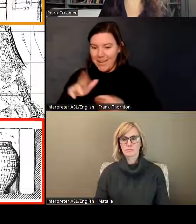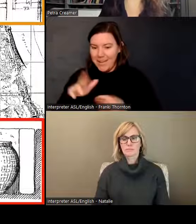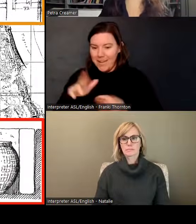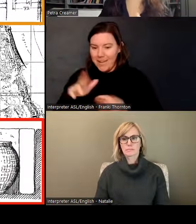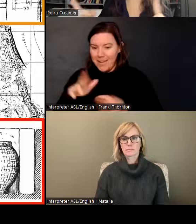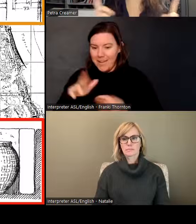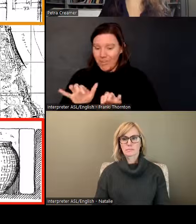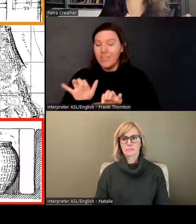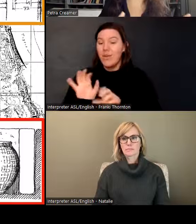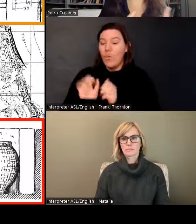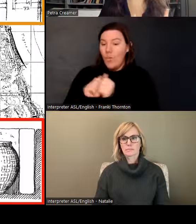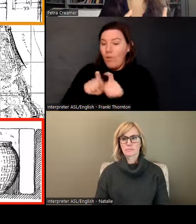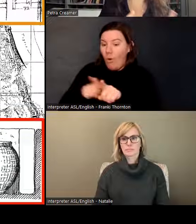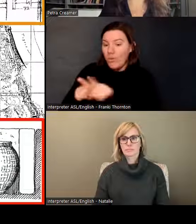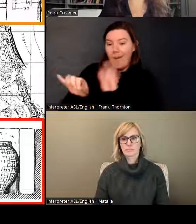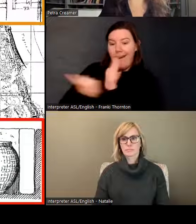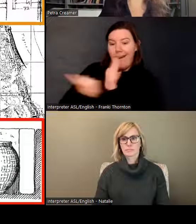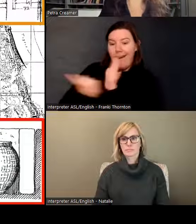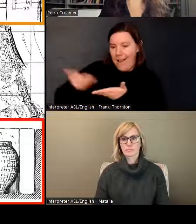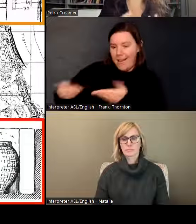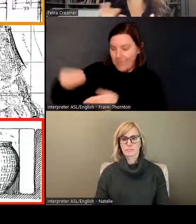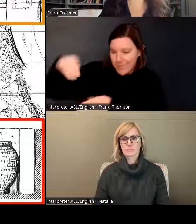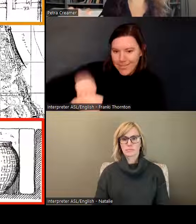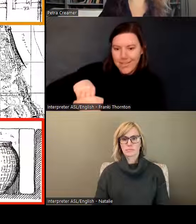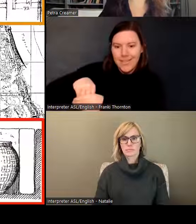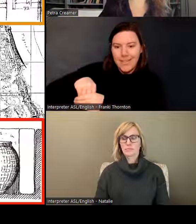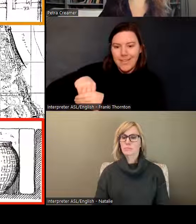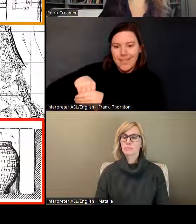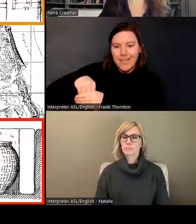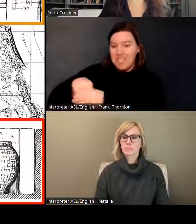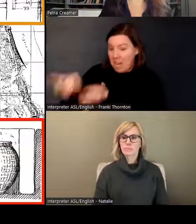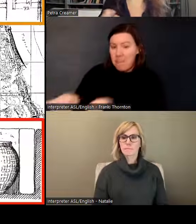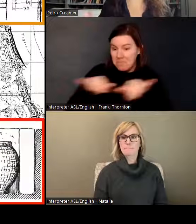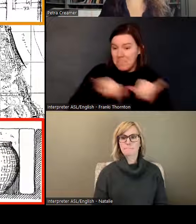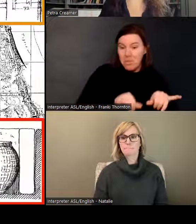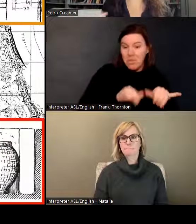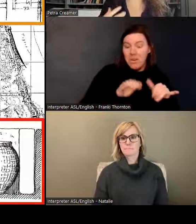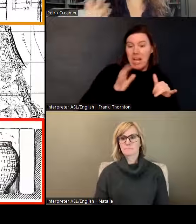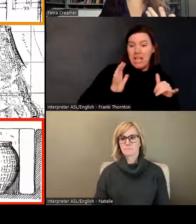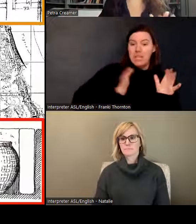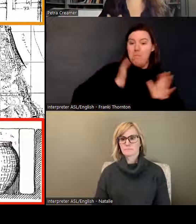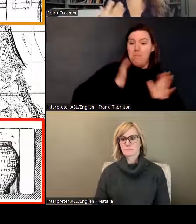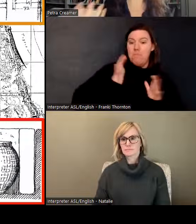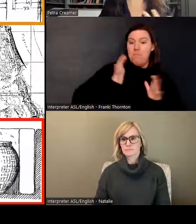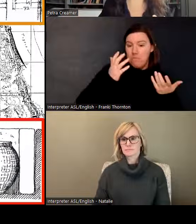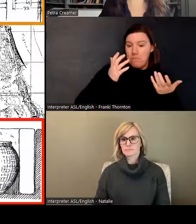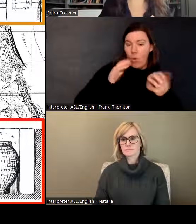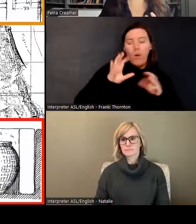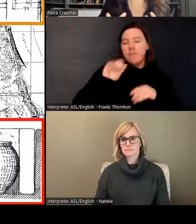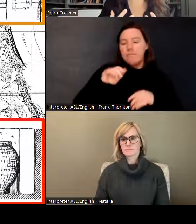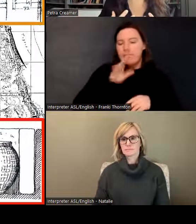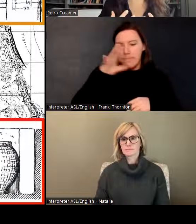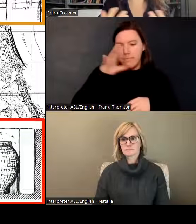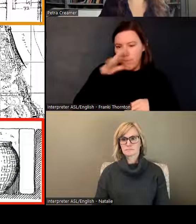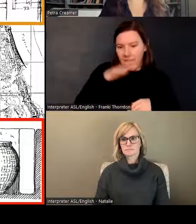identity, like those seen in the provincial burials of the Middle Assyrian period. indicating some kind of